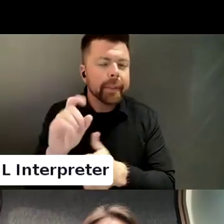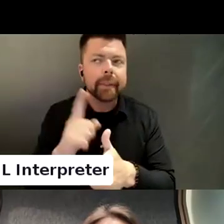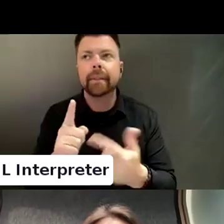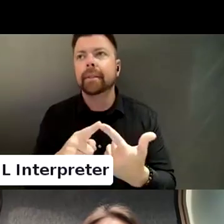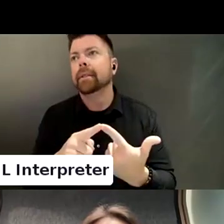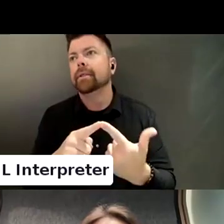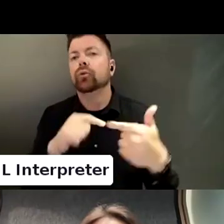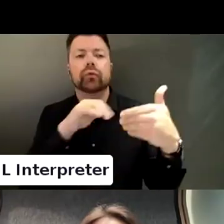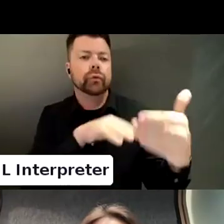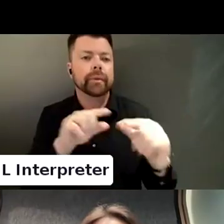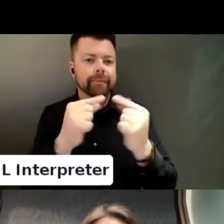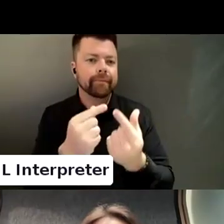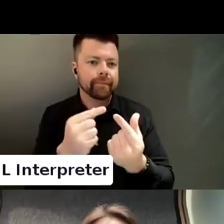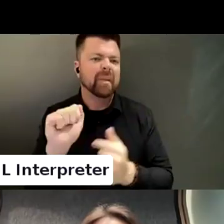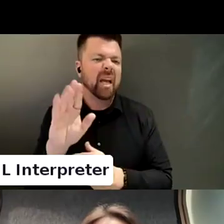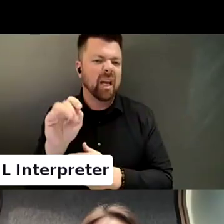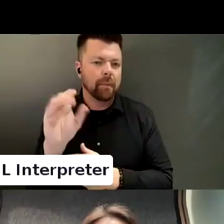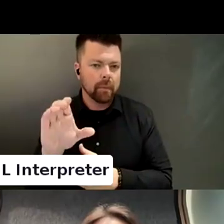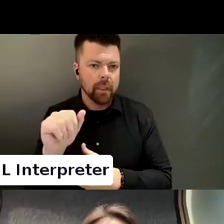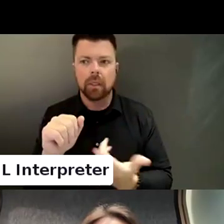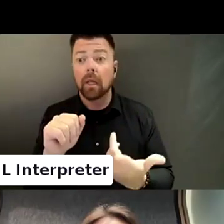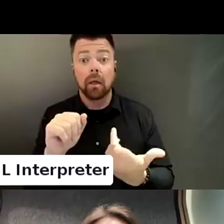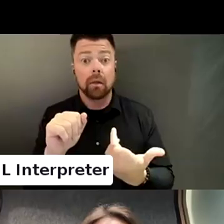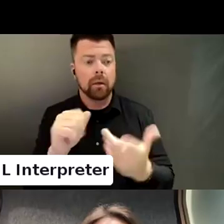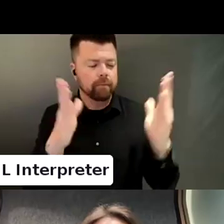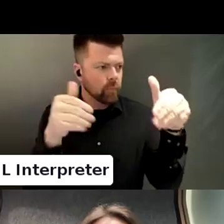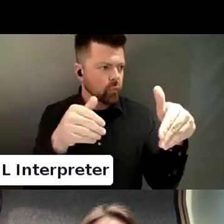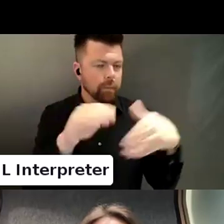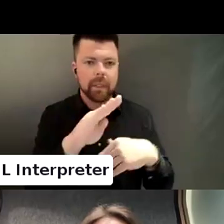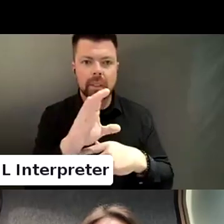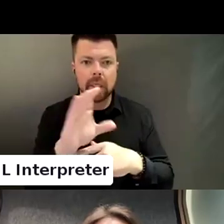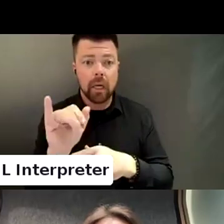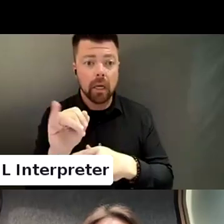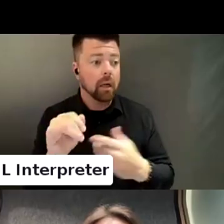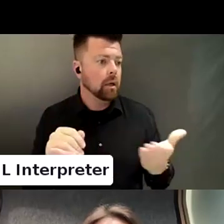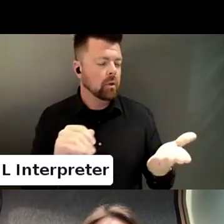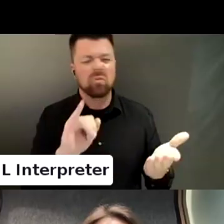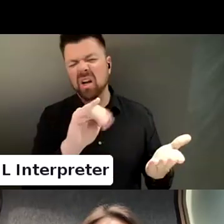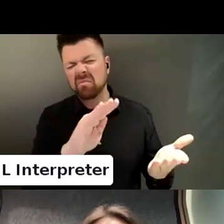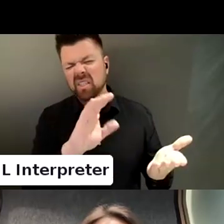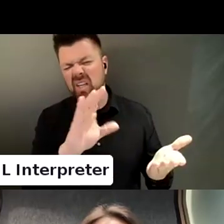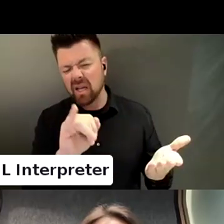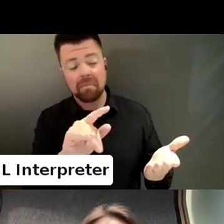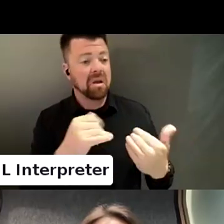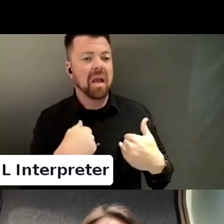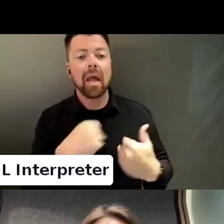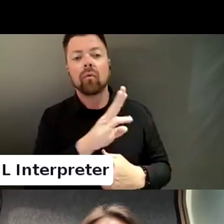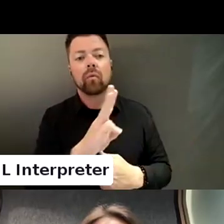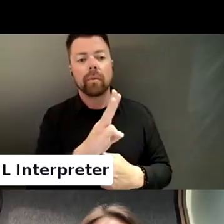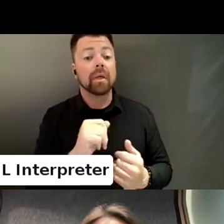academic groups that are running brain-computer interface trials, they all will often have their own website. And just as you're saying, Nurse